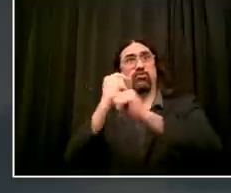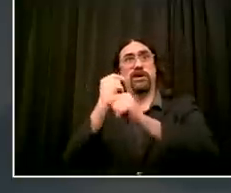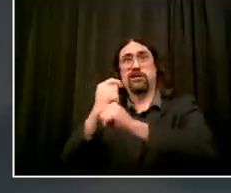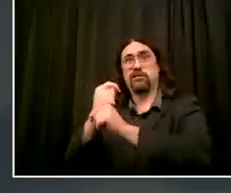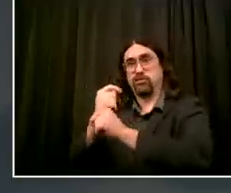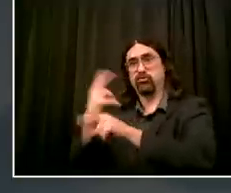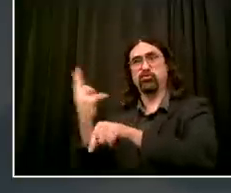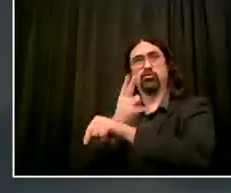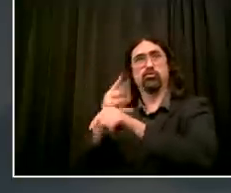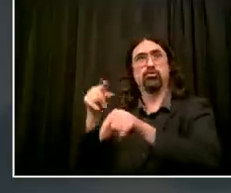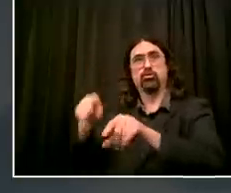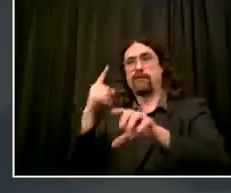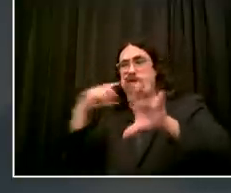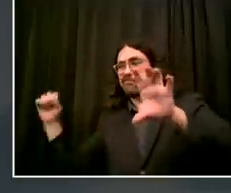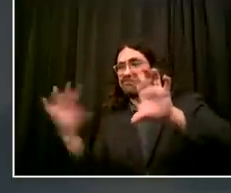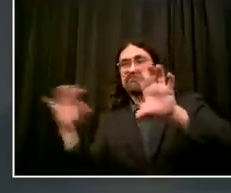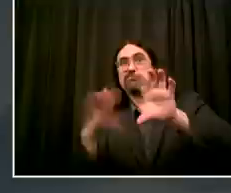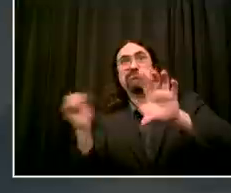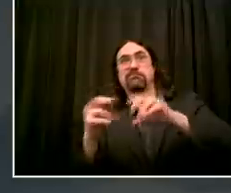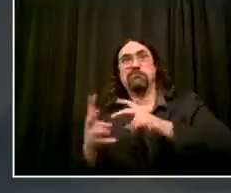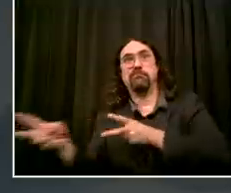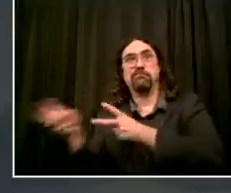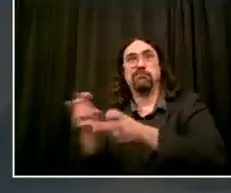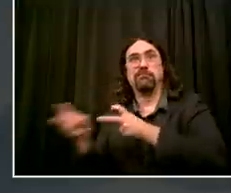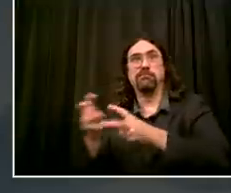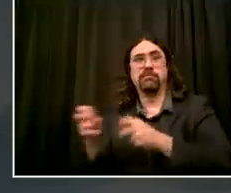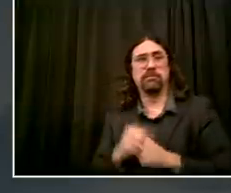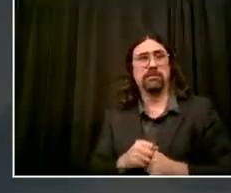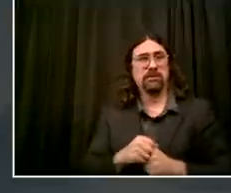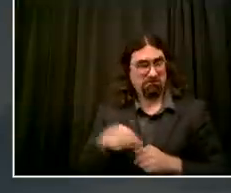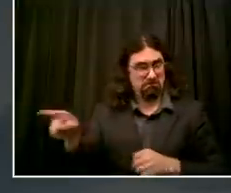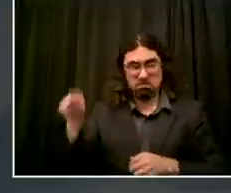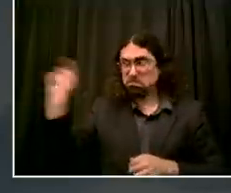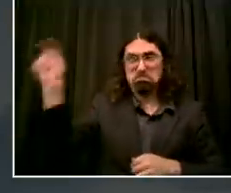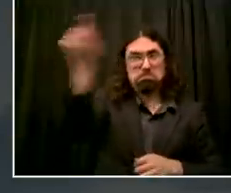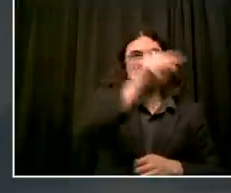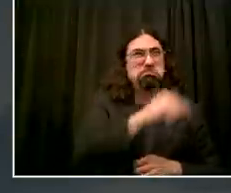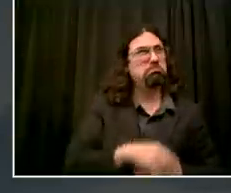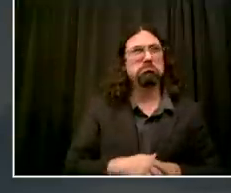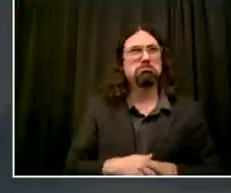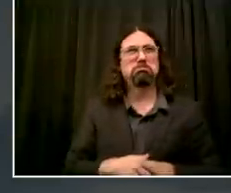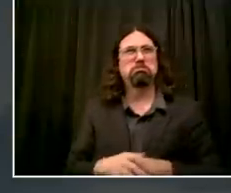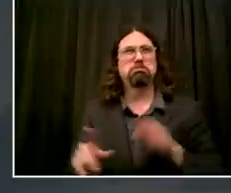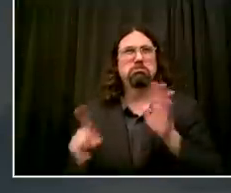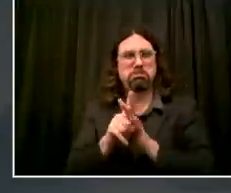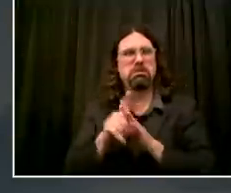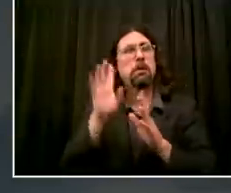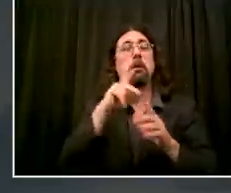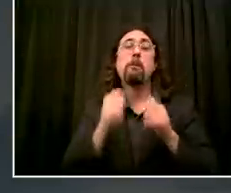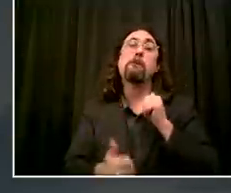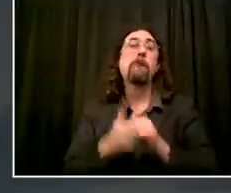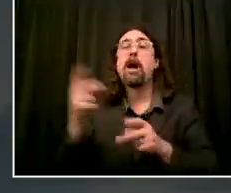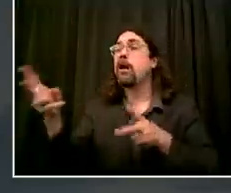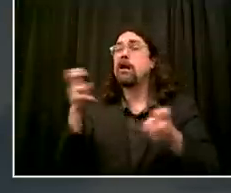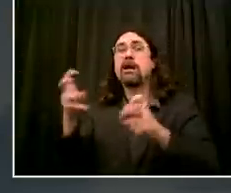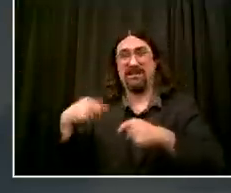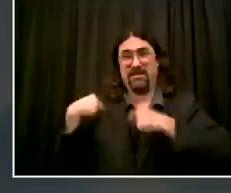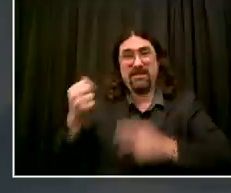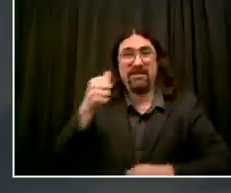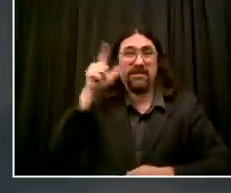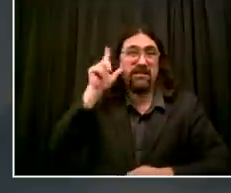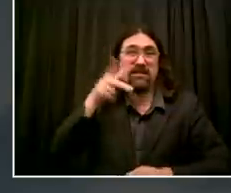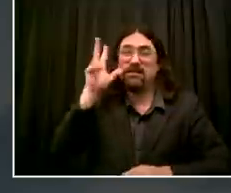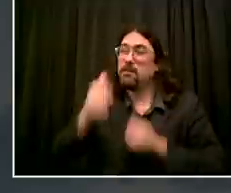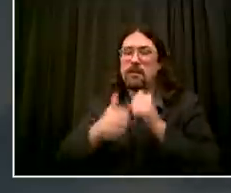just peeling off, using the protests as cover, and then peeling off and, you know,